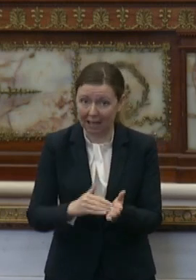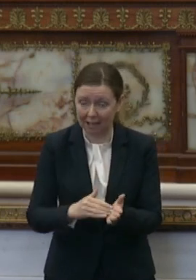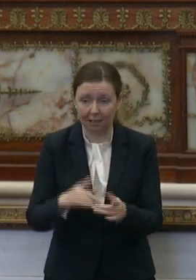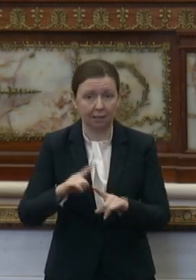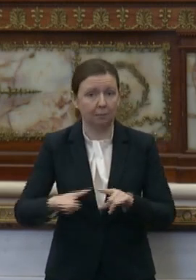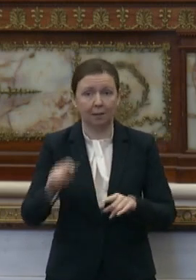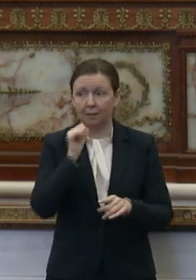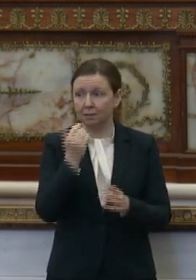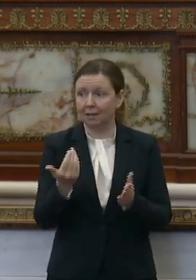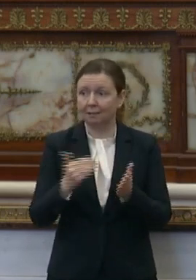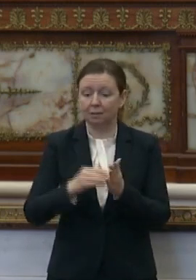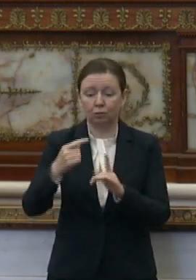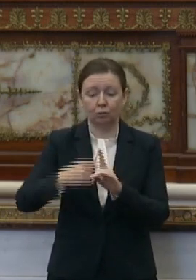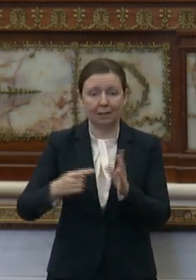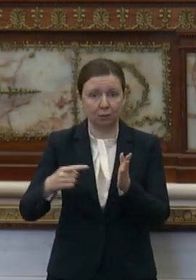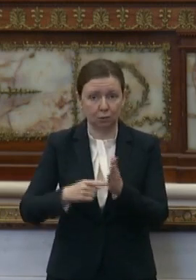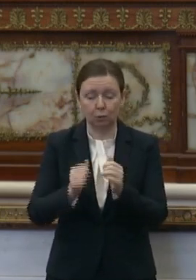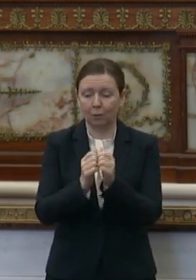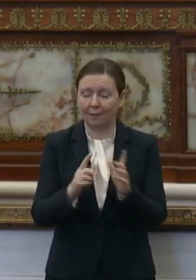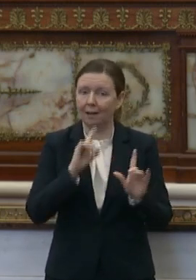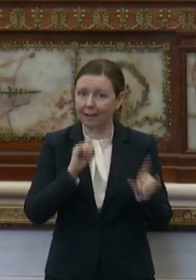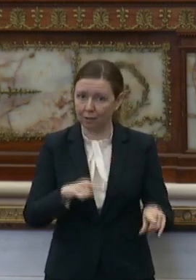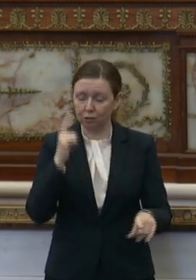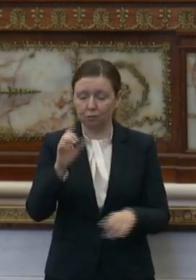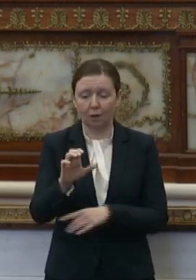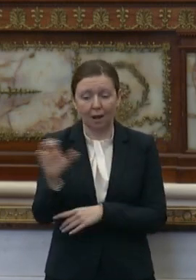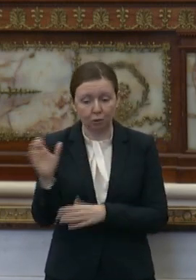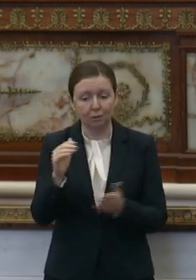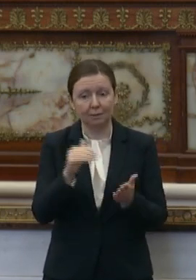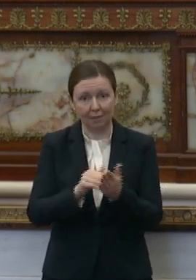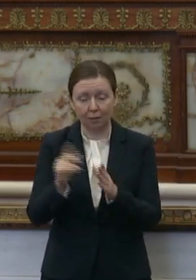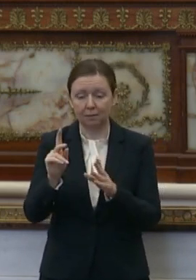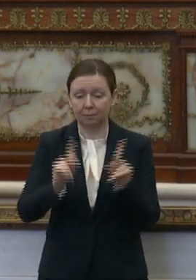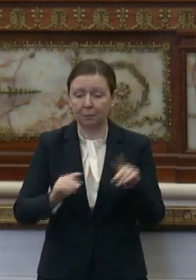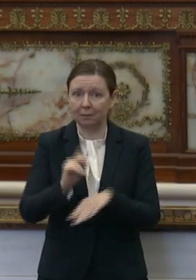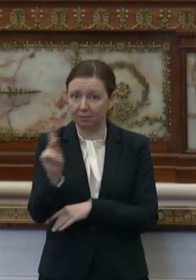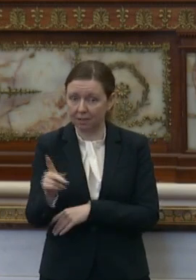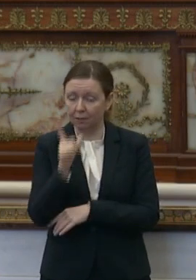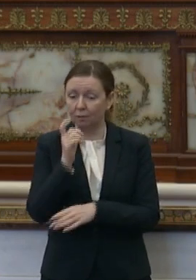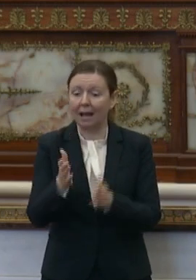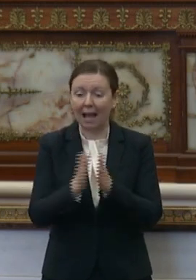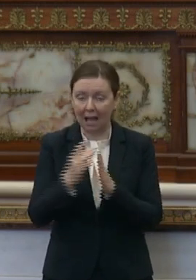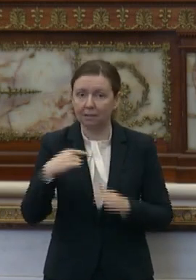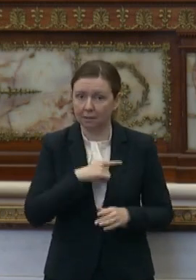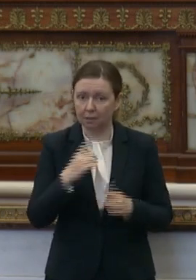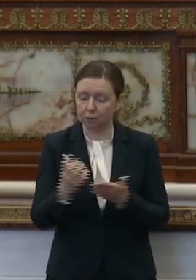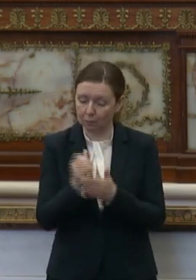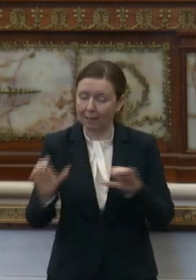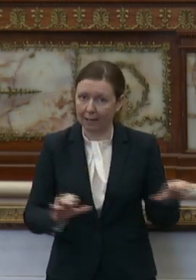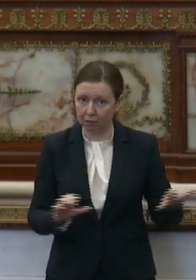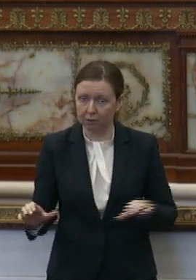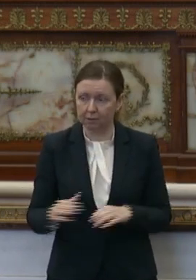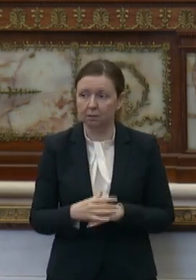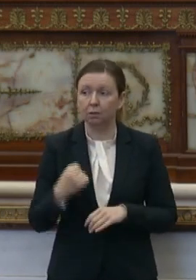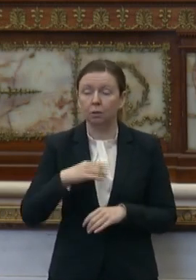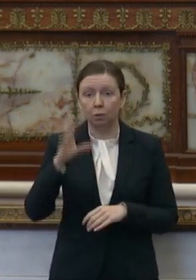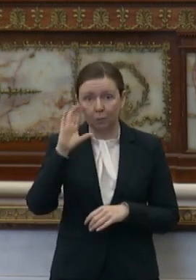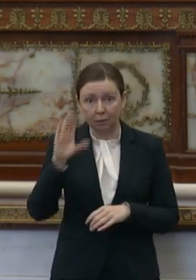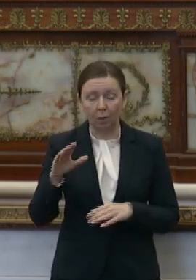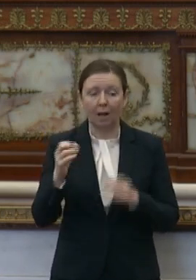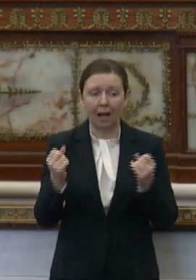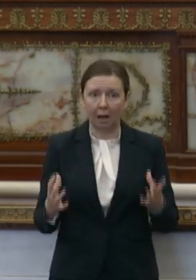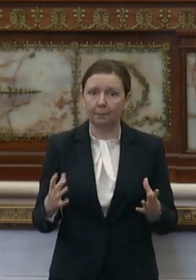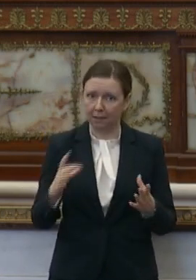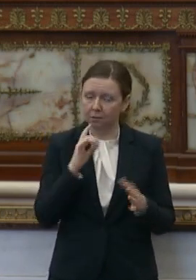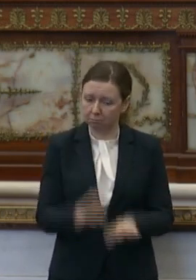not be another rent due date without answers for hundreds of thousands of Philadelphians who have called upon us to take action. We know how much